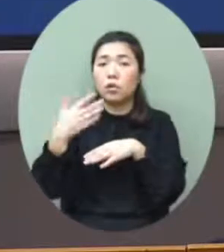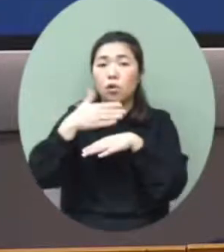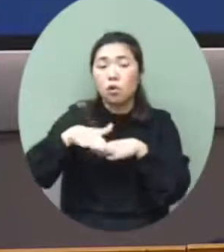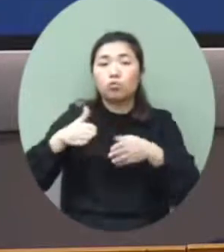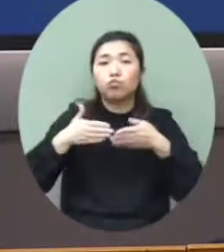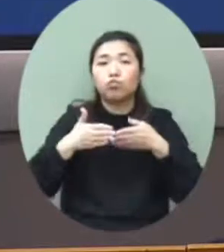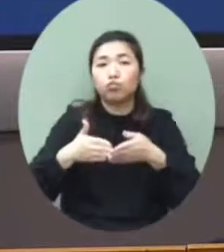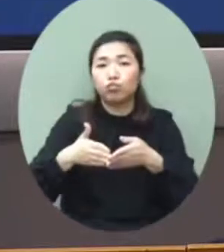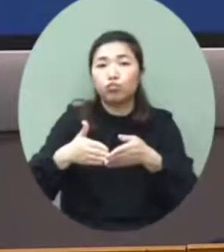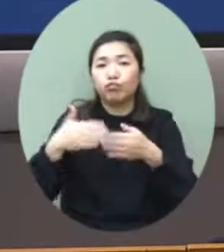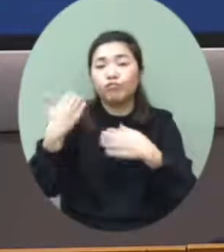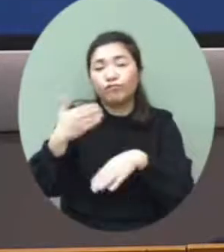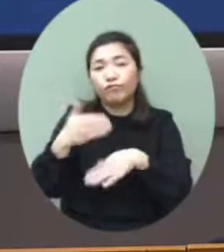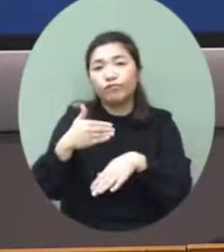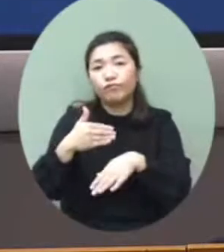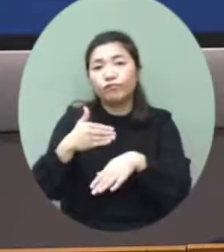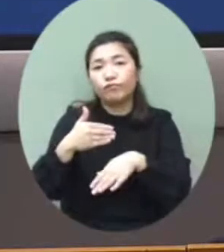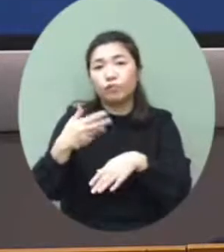this very